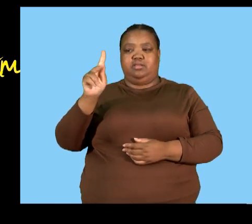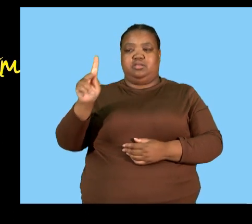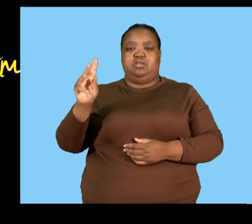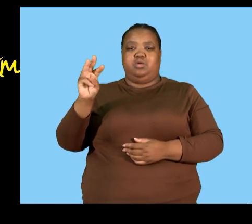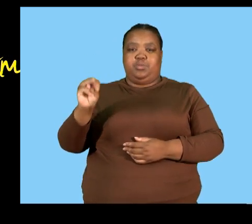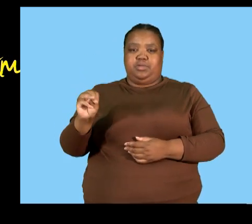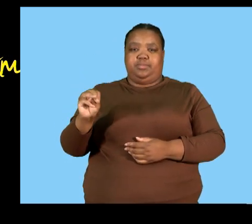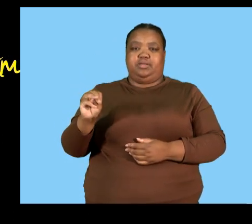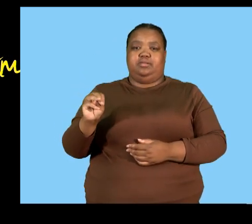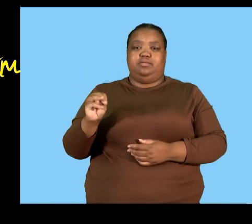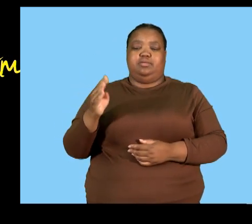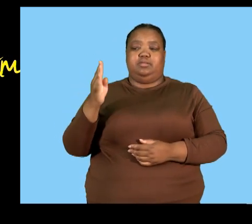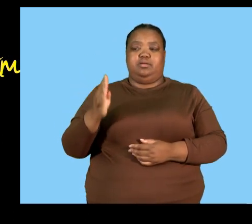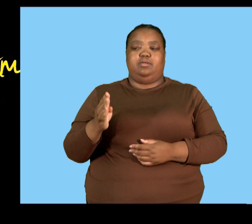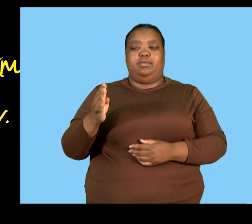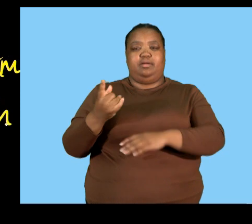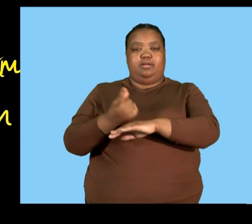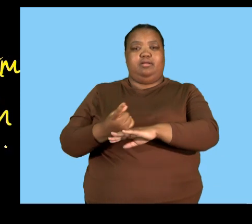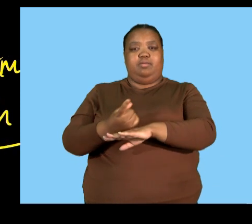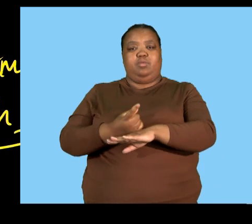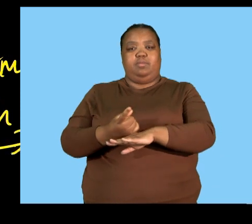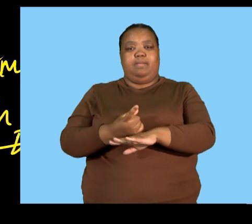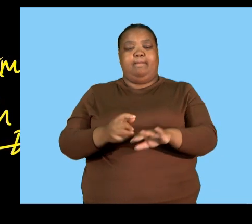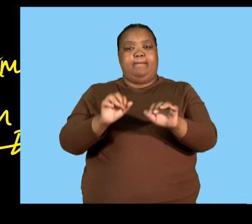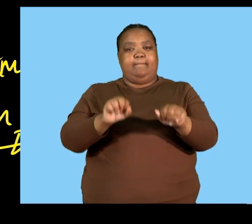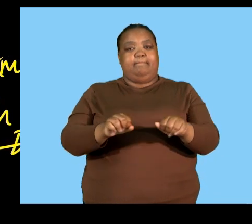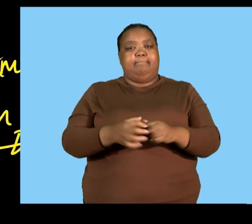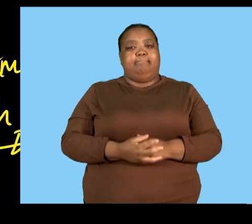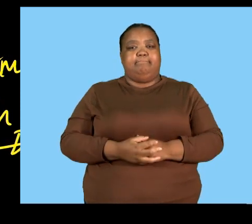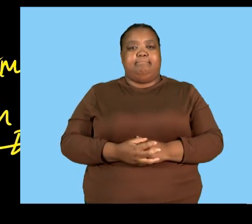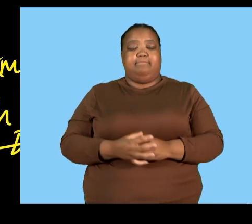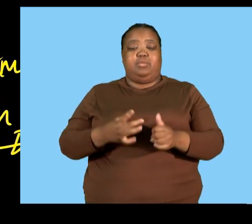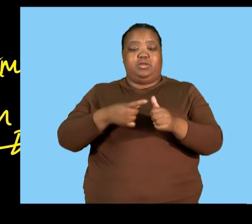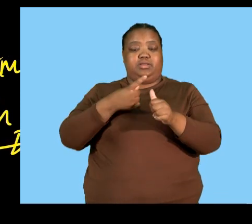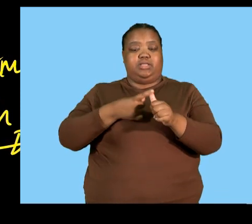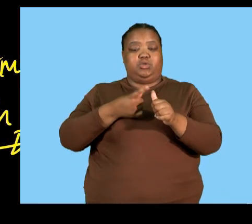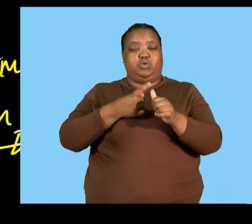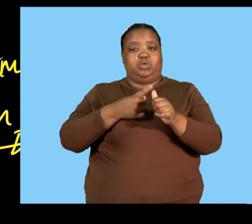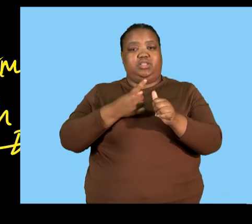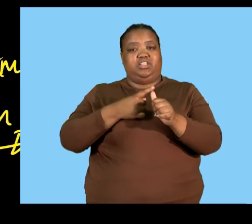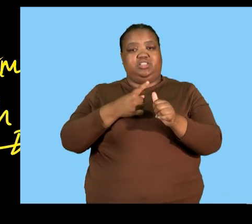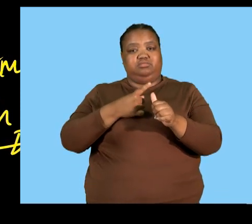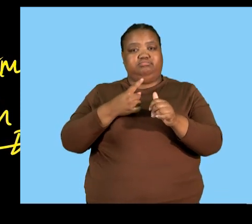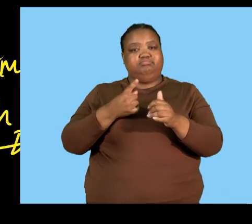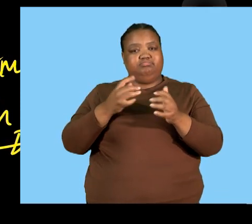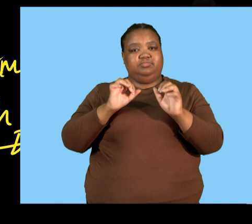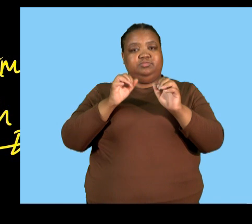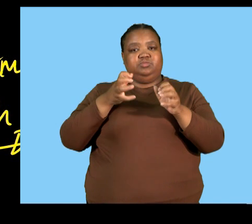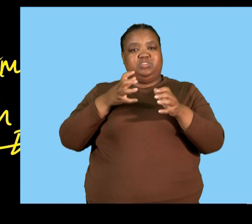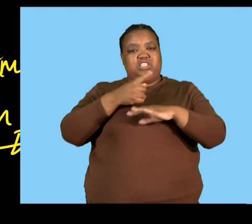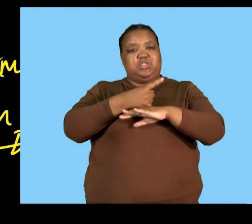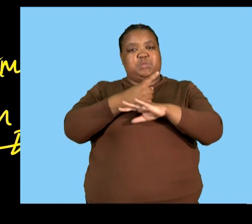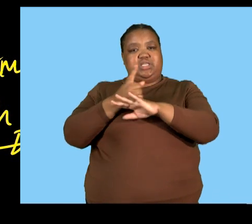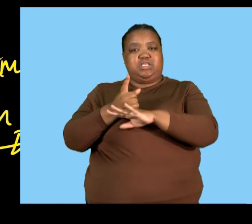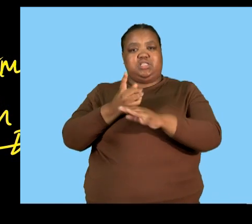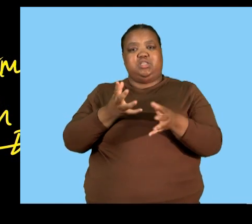666,7 kilometers per hour. So that would be your calculations for the average speed.